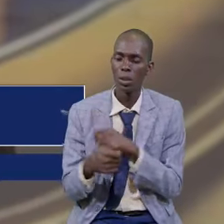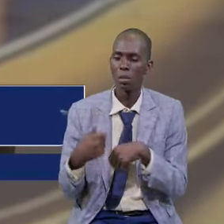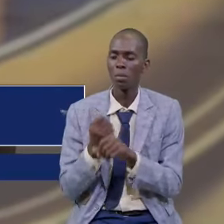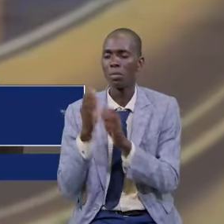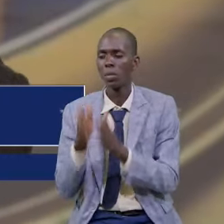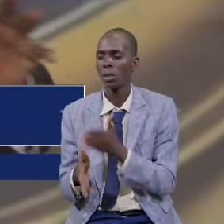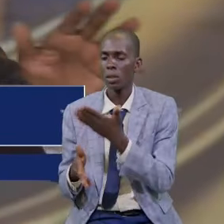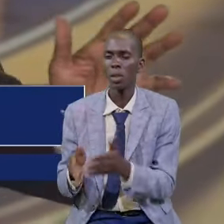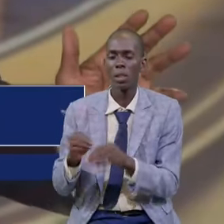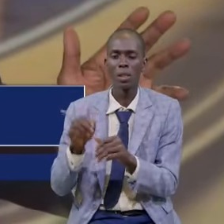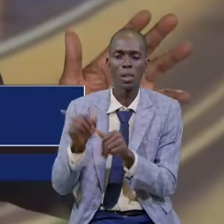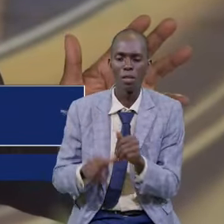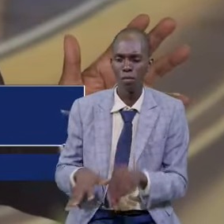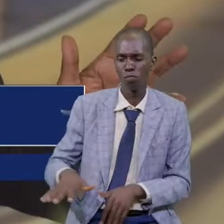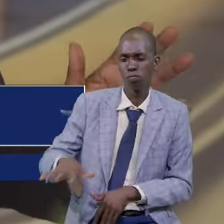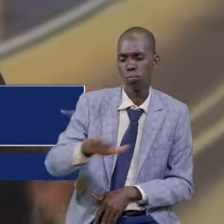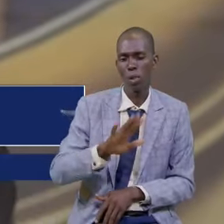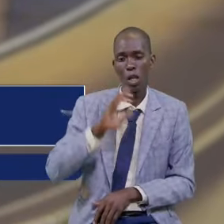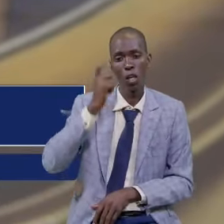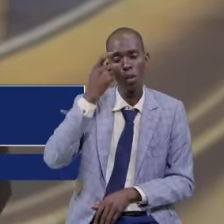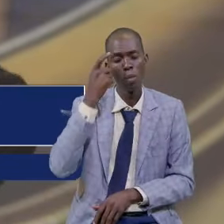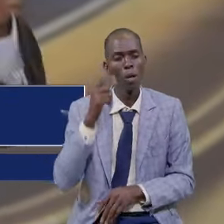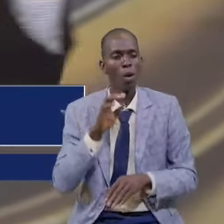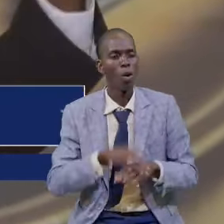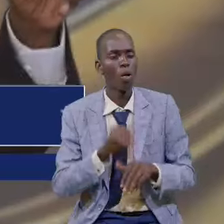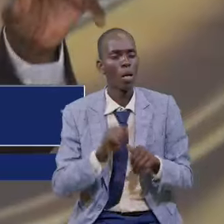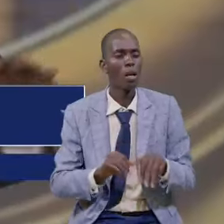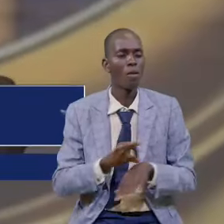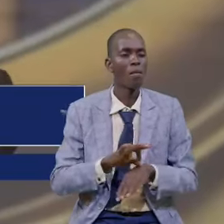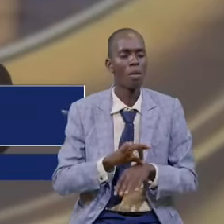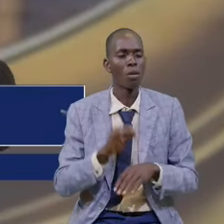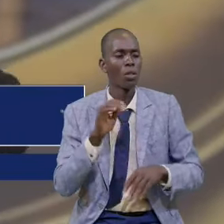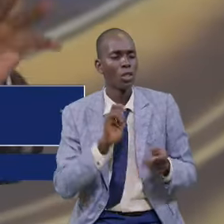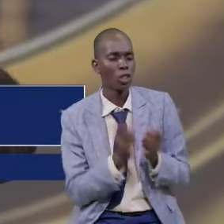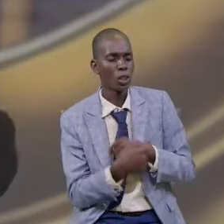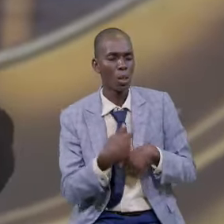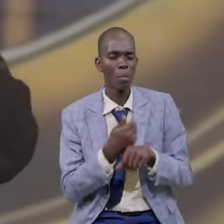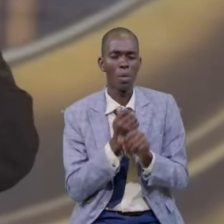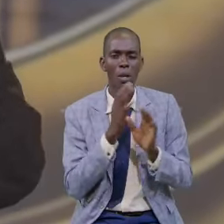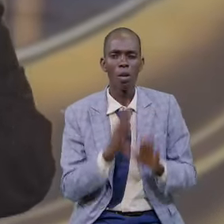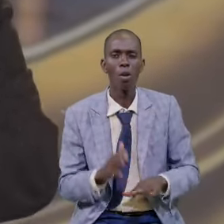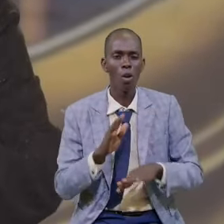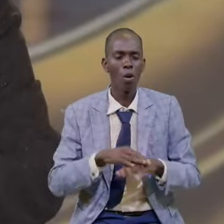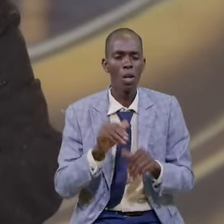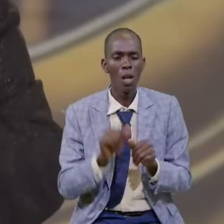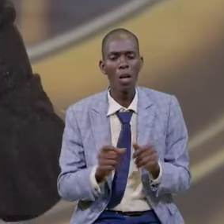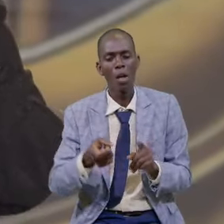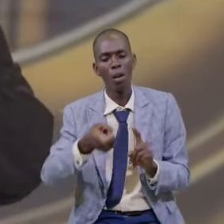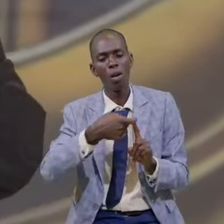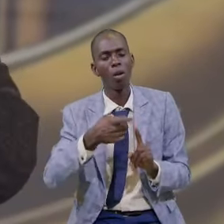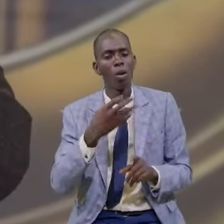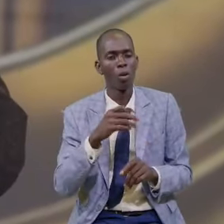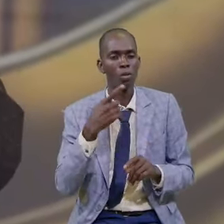government, a change maker on every field, a change maker in every corner of the society.